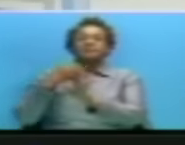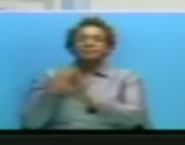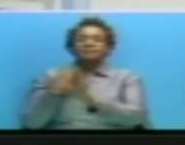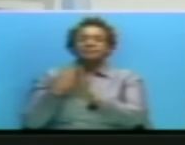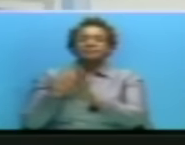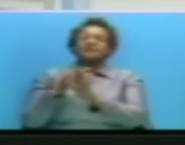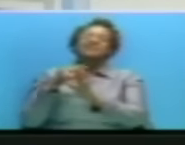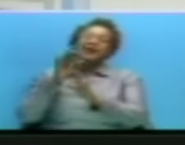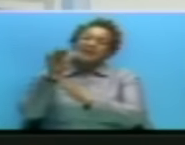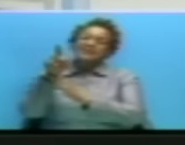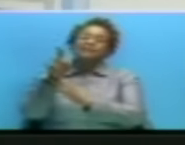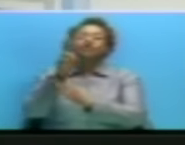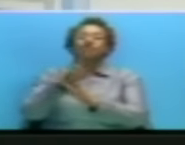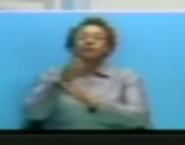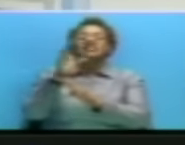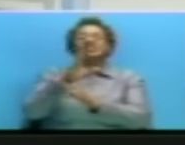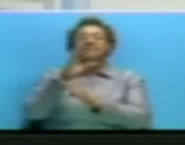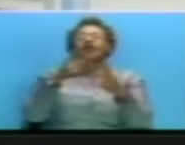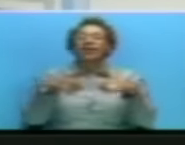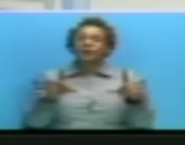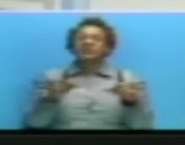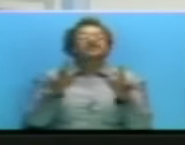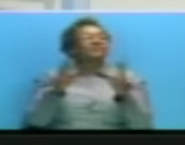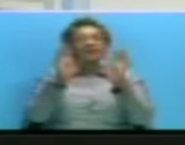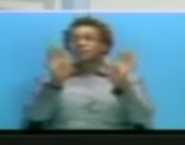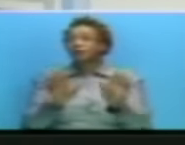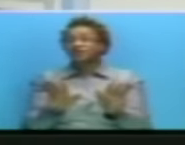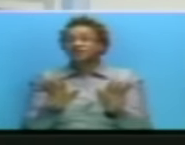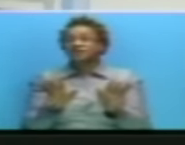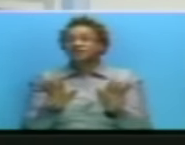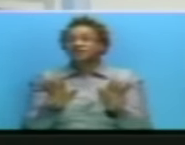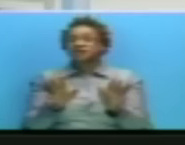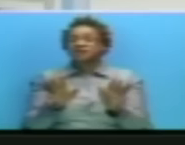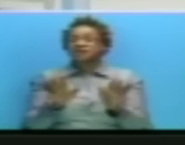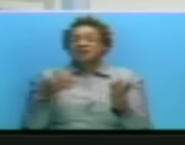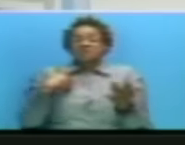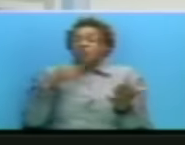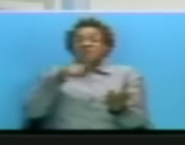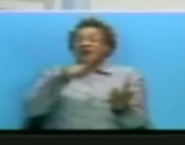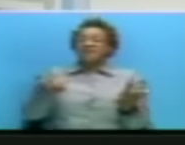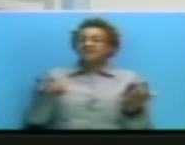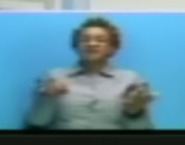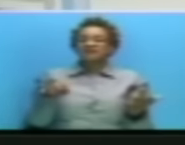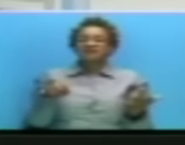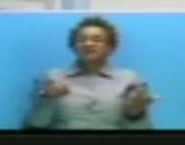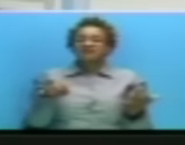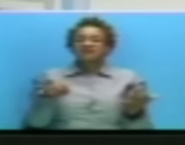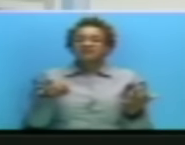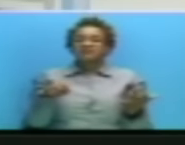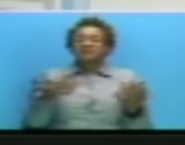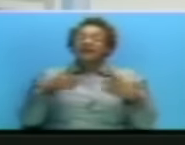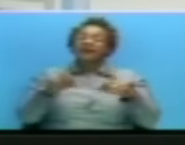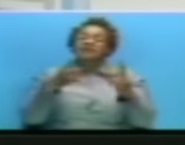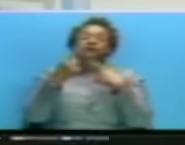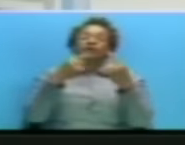civil language. I think it's Boni, please use civil language. It's important. Thank you. We are not banned. We are not at war. No, Bonface. All right. Fair enough. But let's talk about